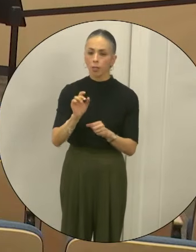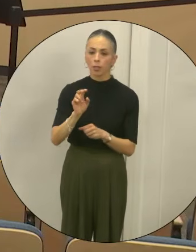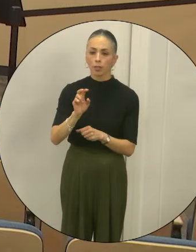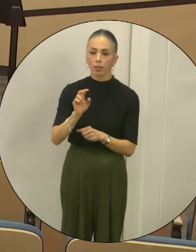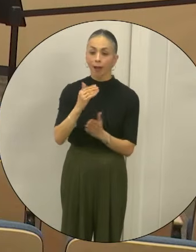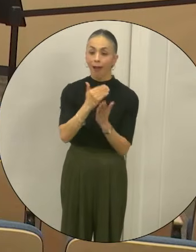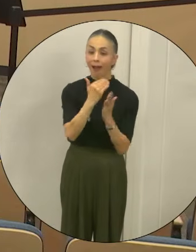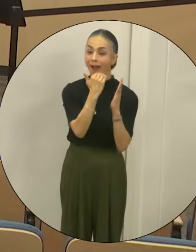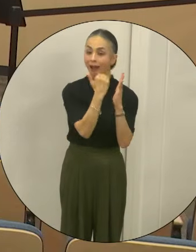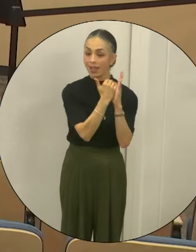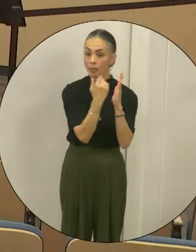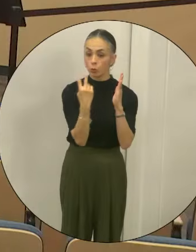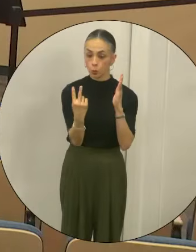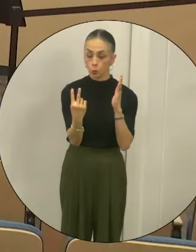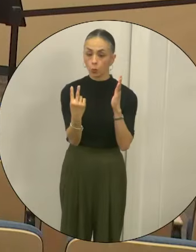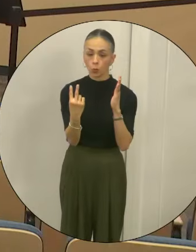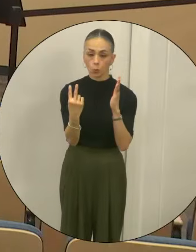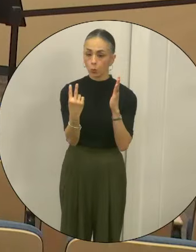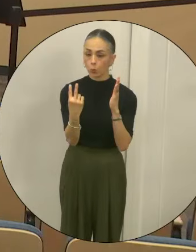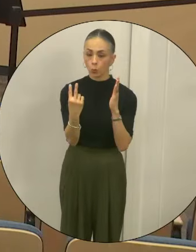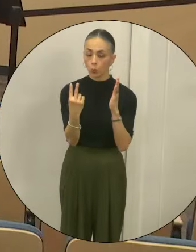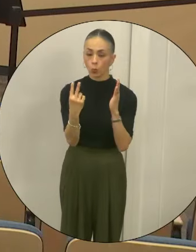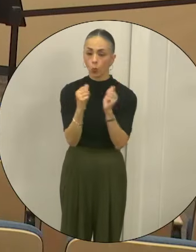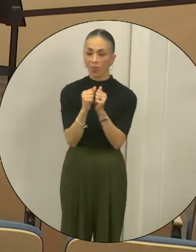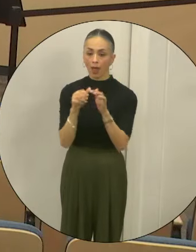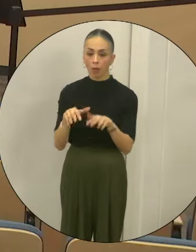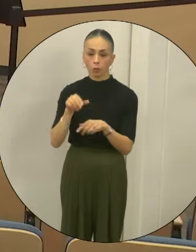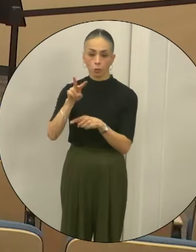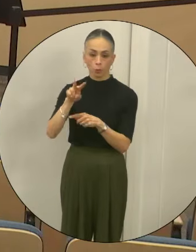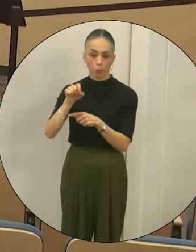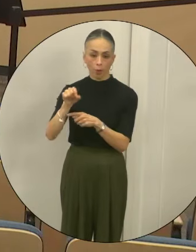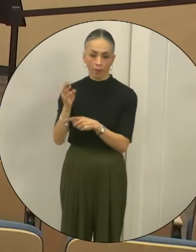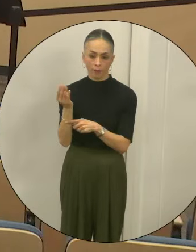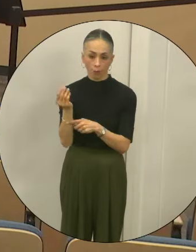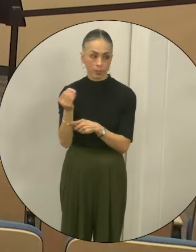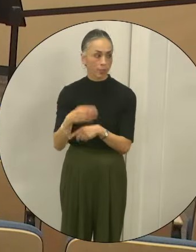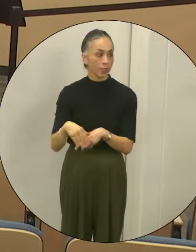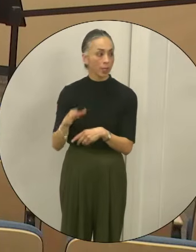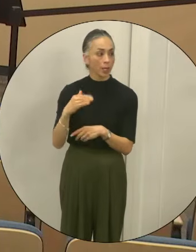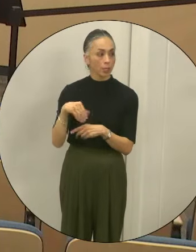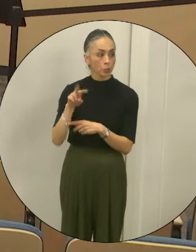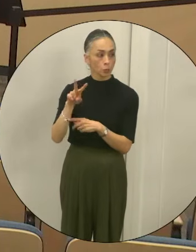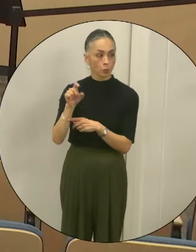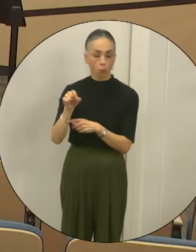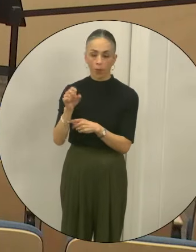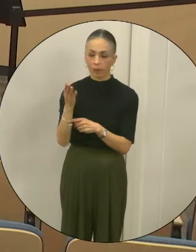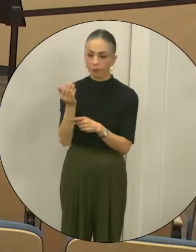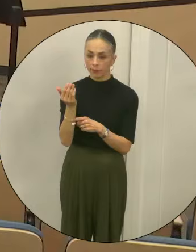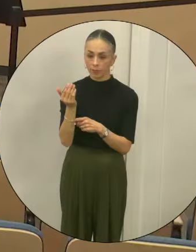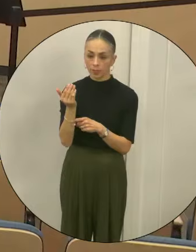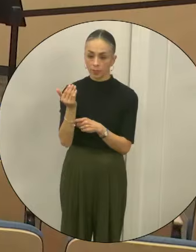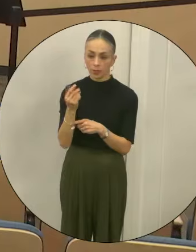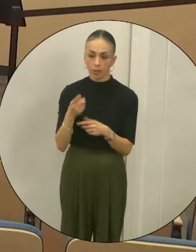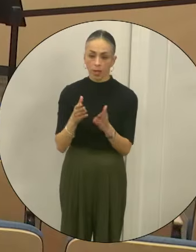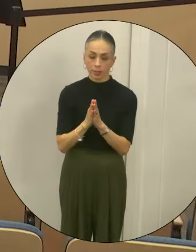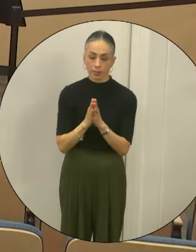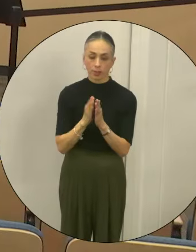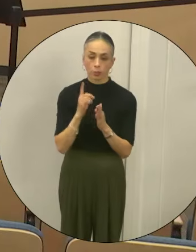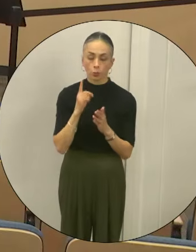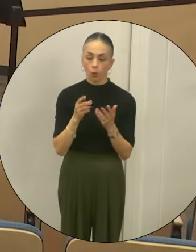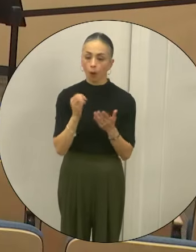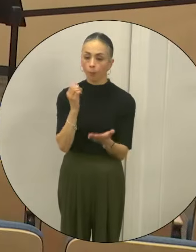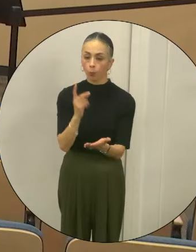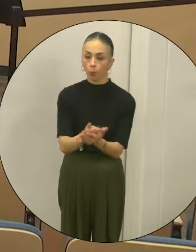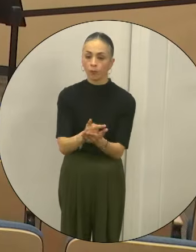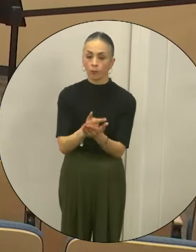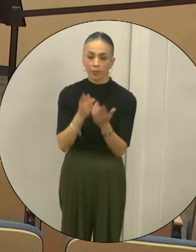item 2, without 2.14 and 2.15. So you're asking to approve the consent